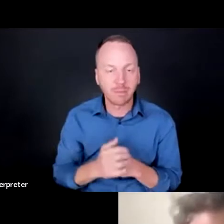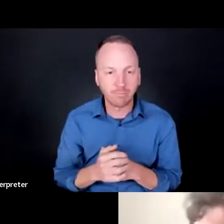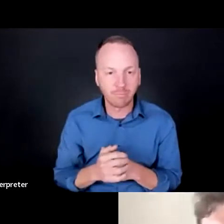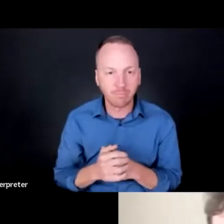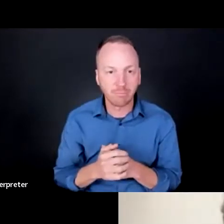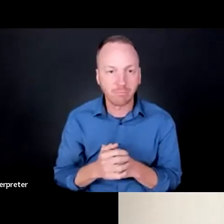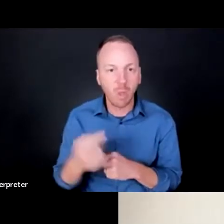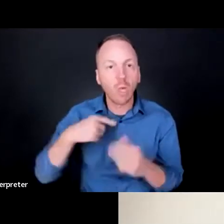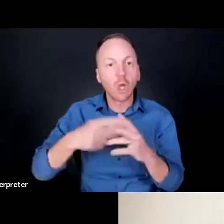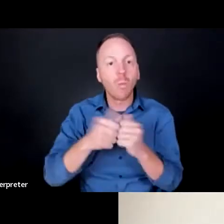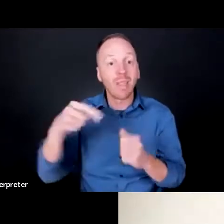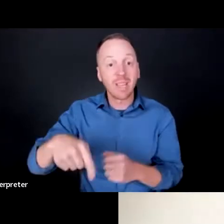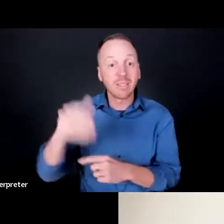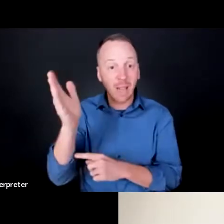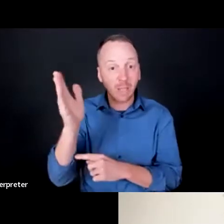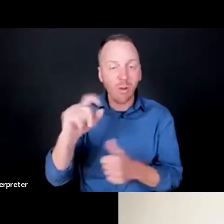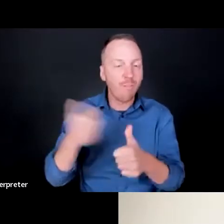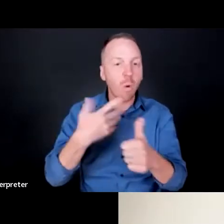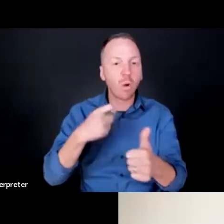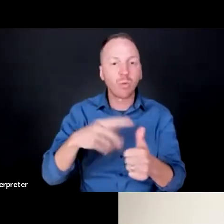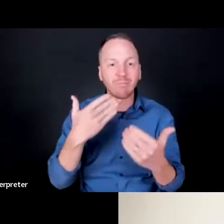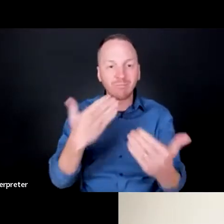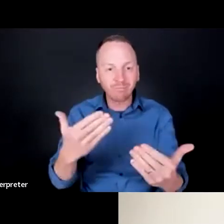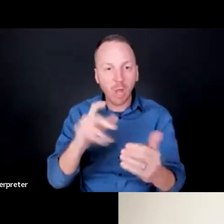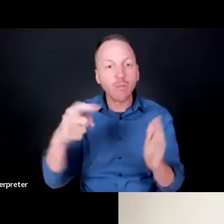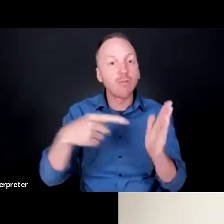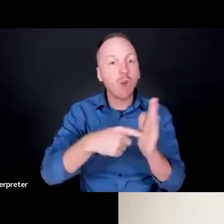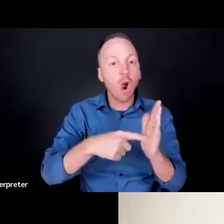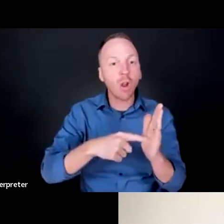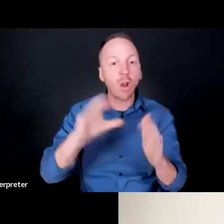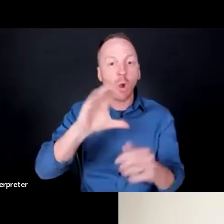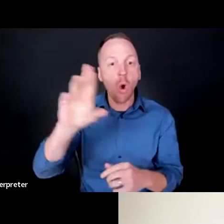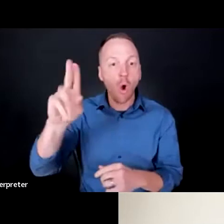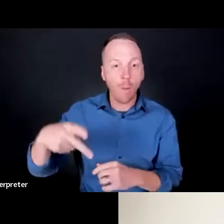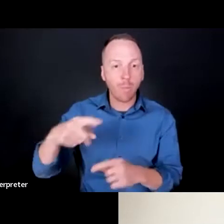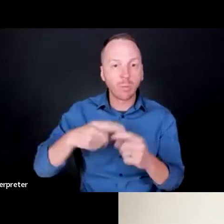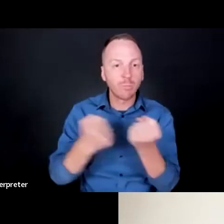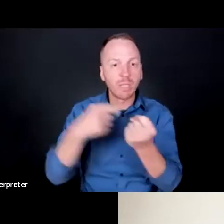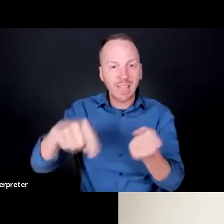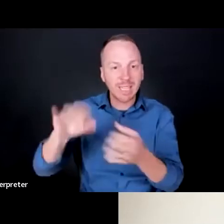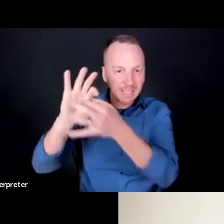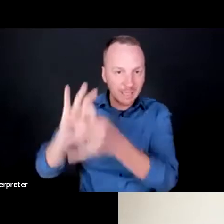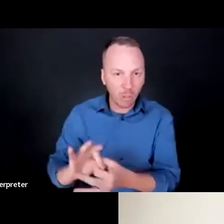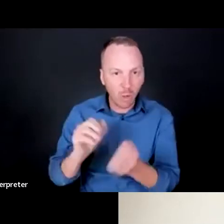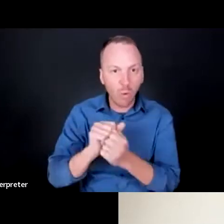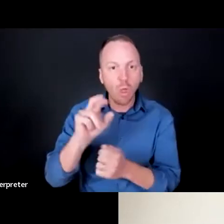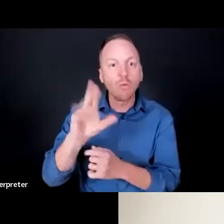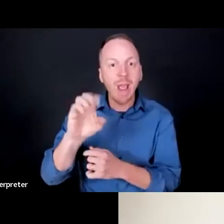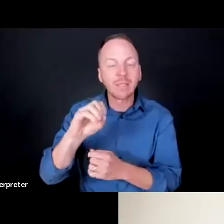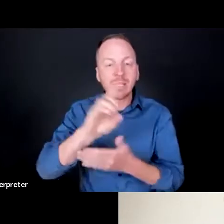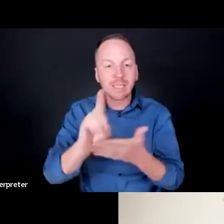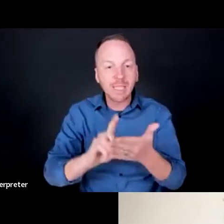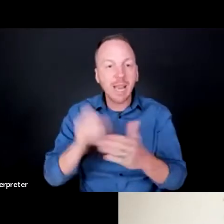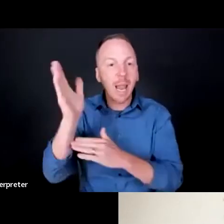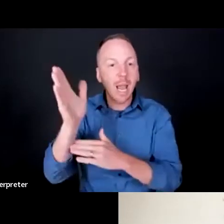As we start with this lecture, I first would like to thank the Target Corporation for sponsoring this series alongside the Race and Design lecture series